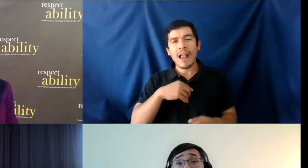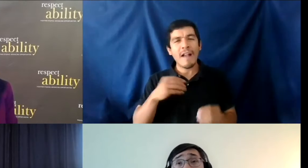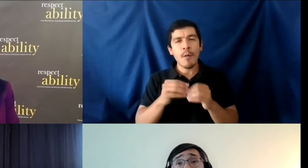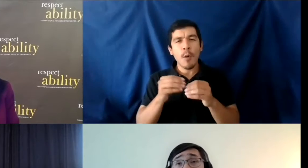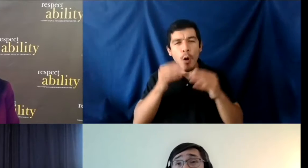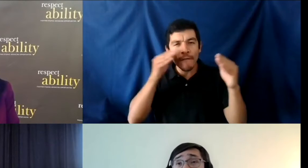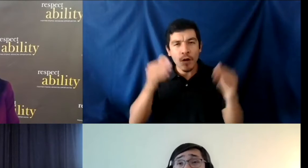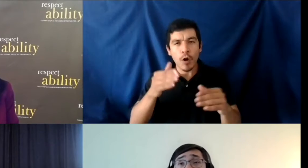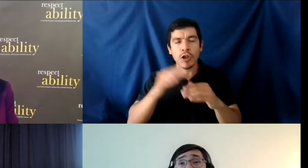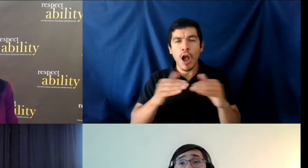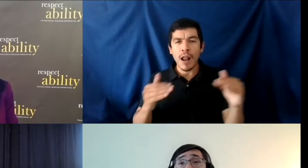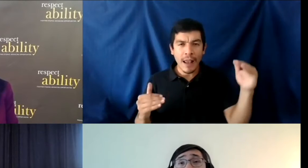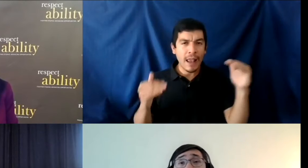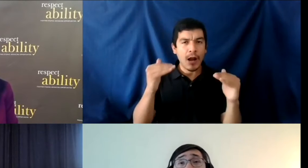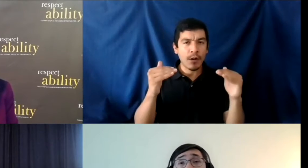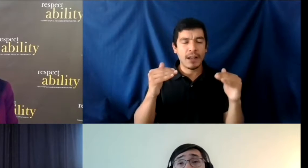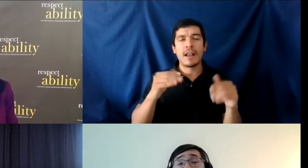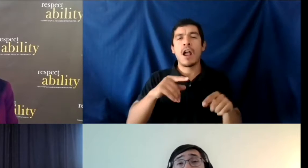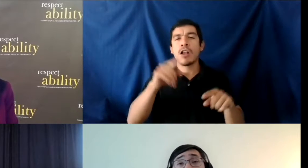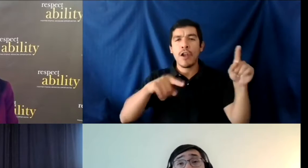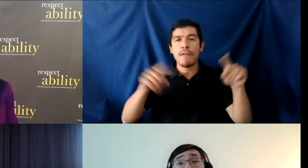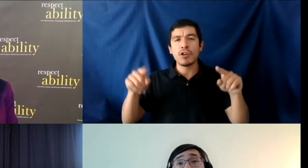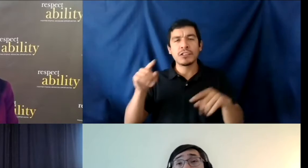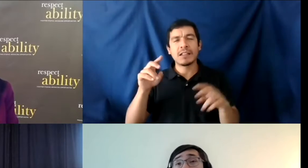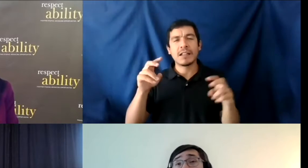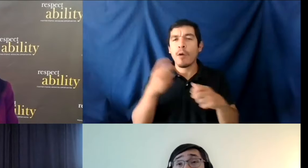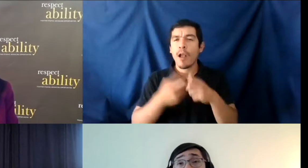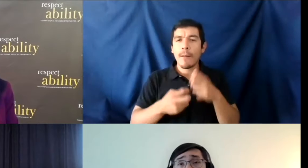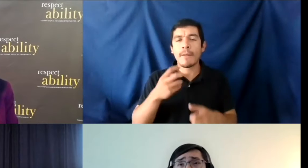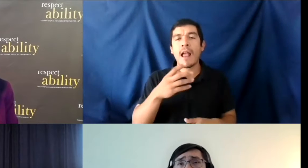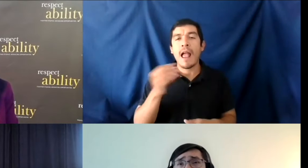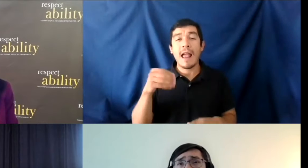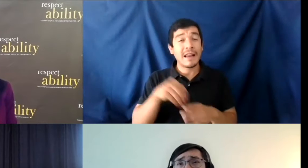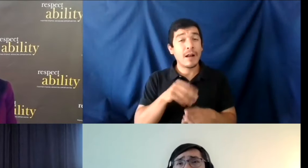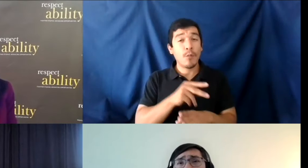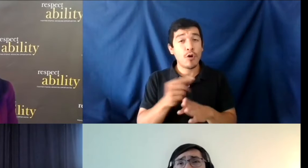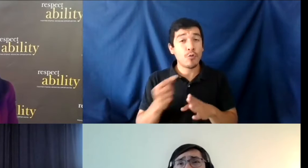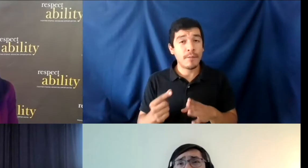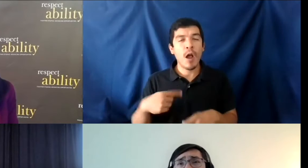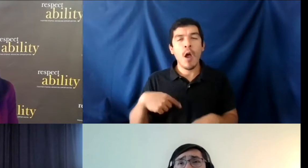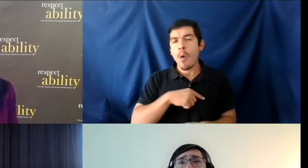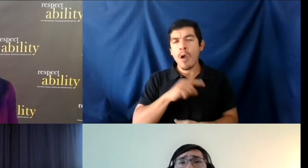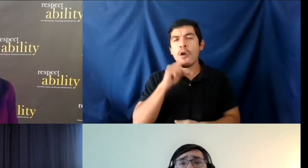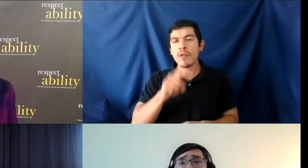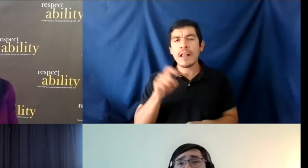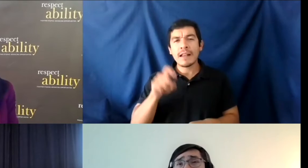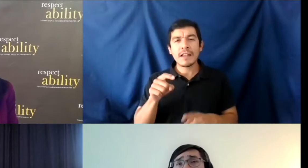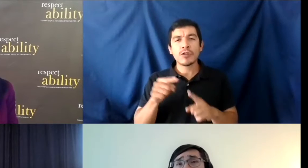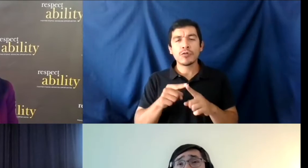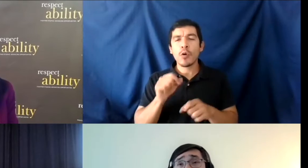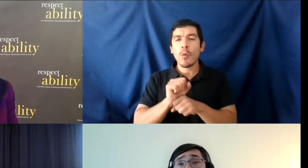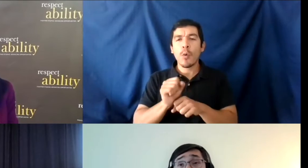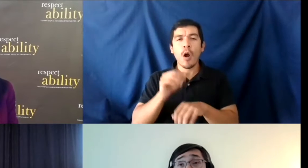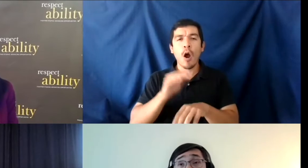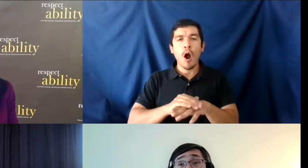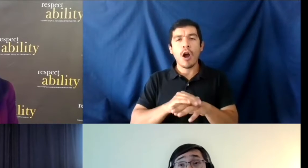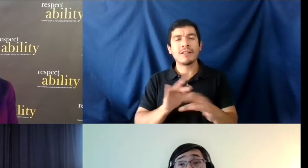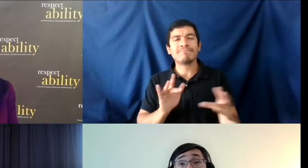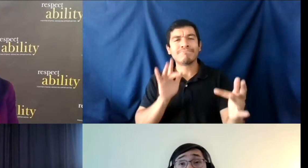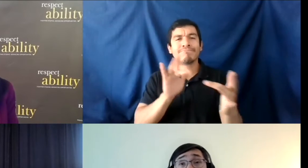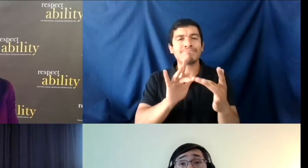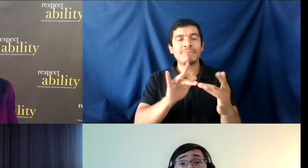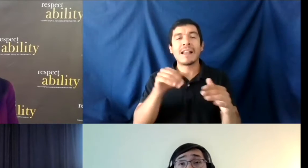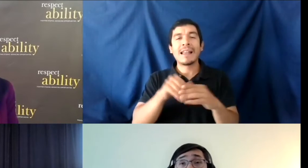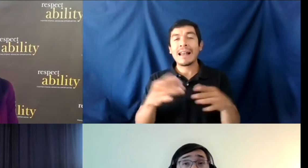equity, diversity issues, and programs. We really need to work on outreach and mainstream